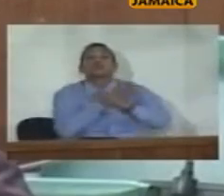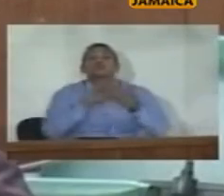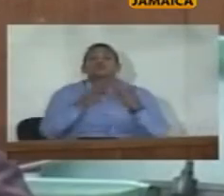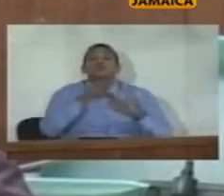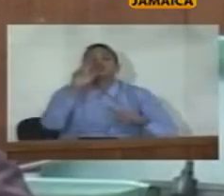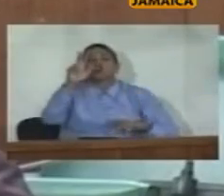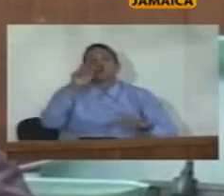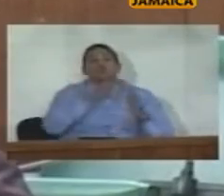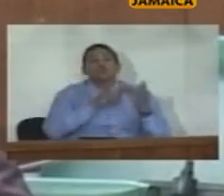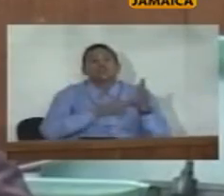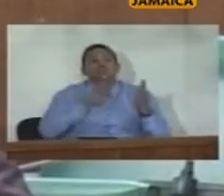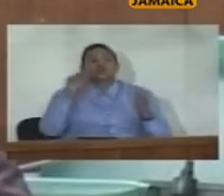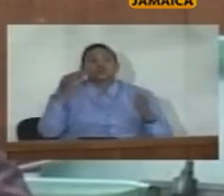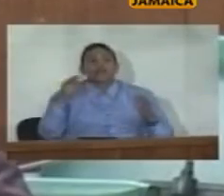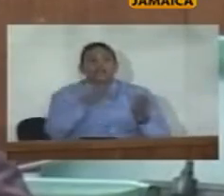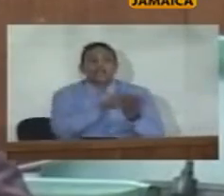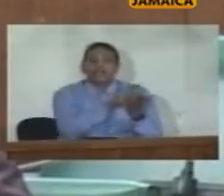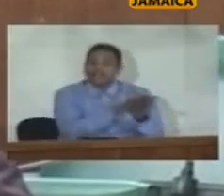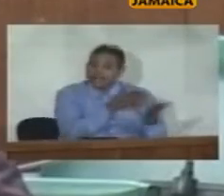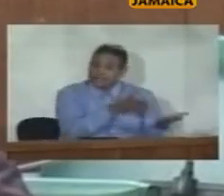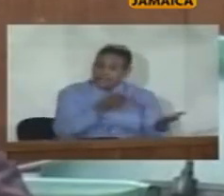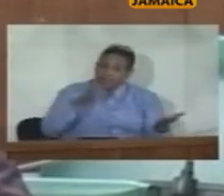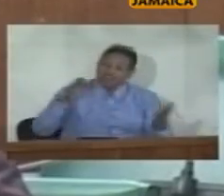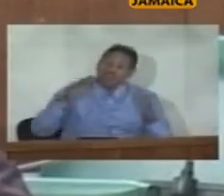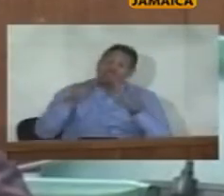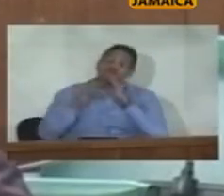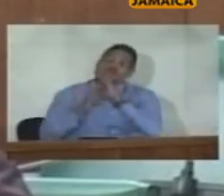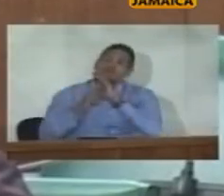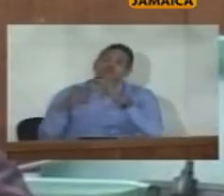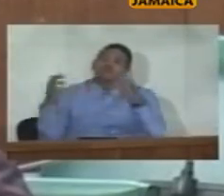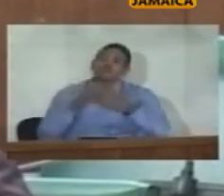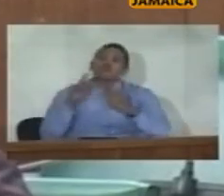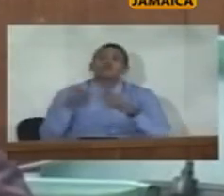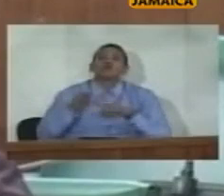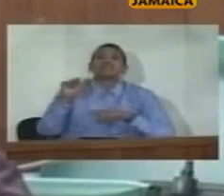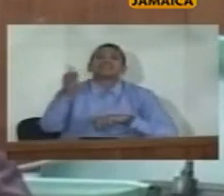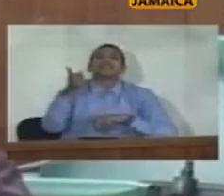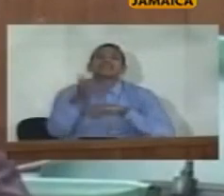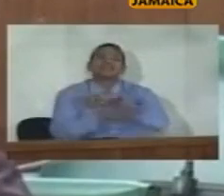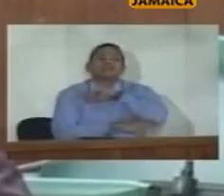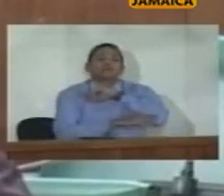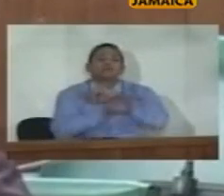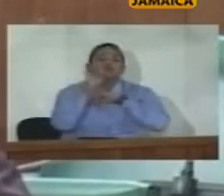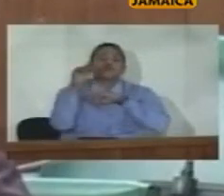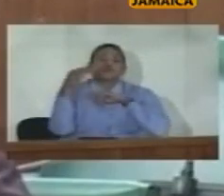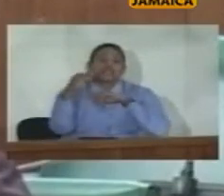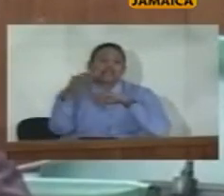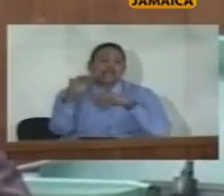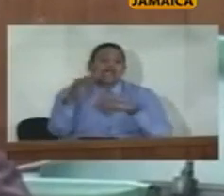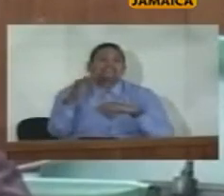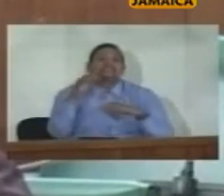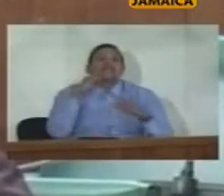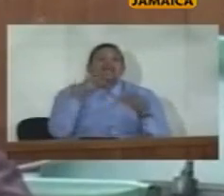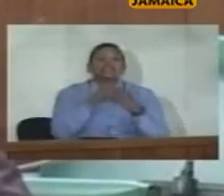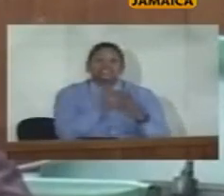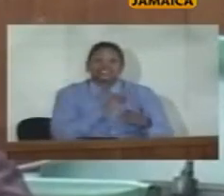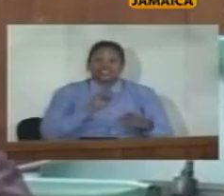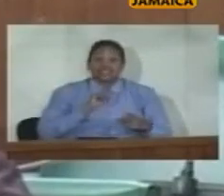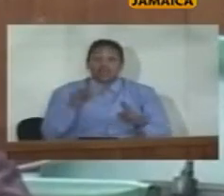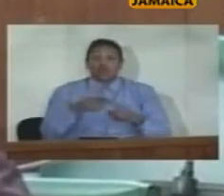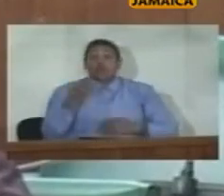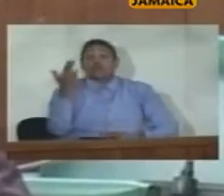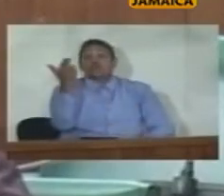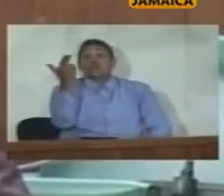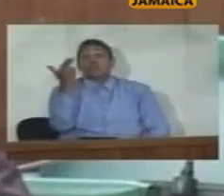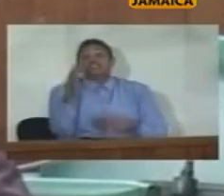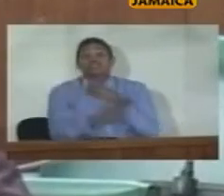Regulations 2019 were laid in the House of Representatives on the 10th day of September 2019 and in the Senate on the 13th day of